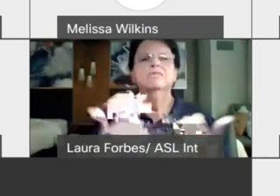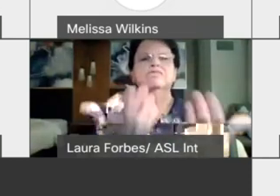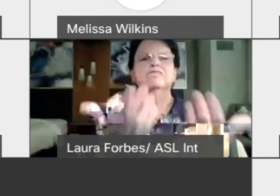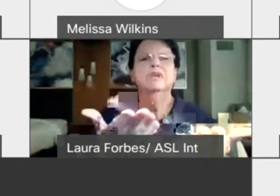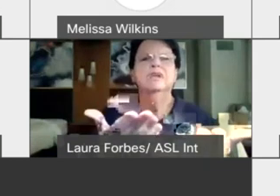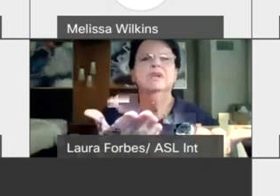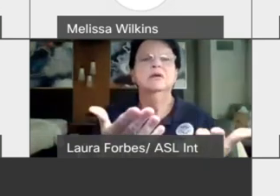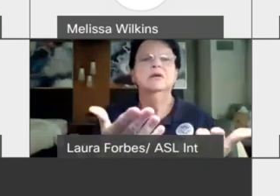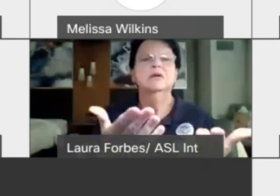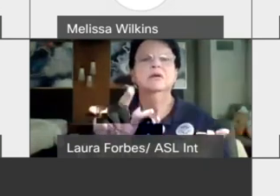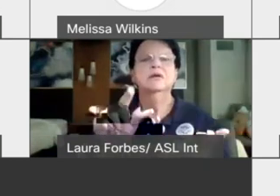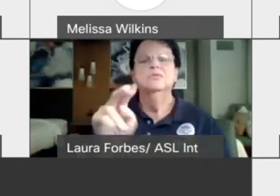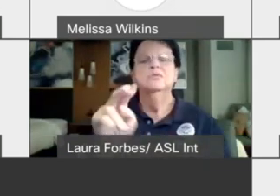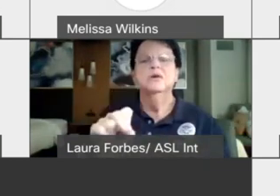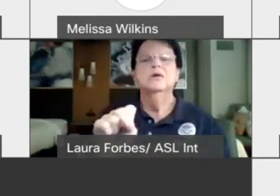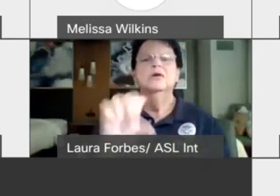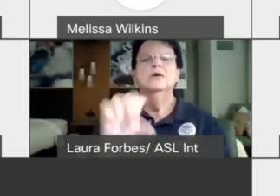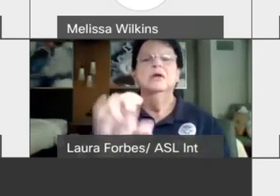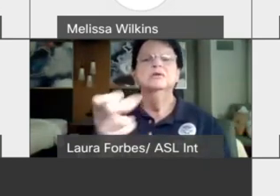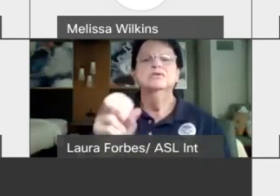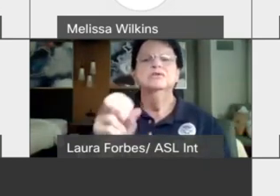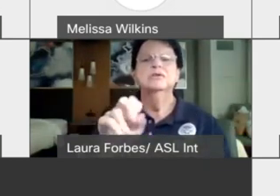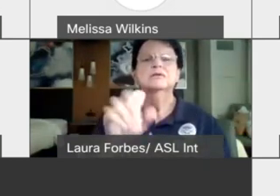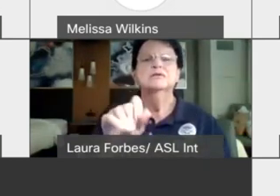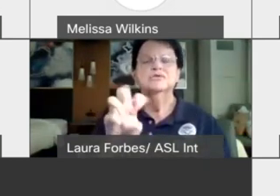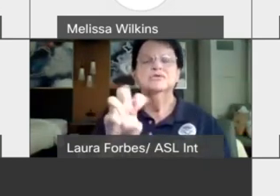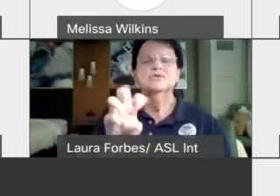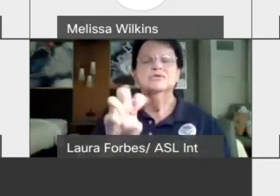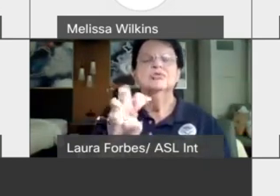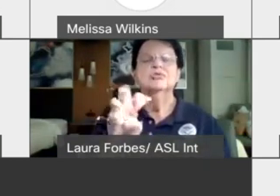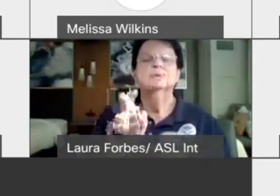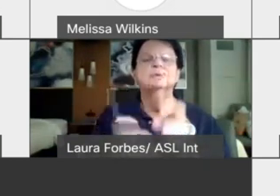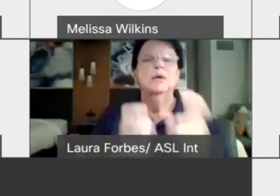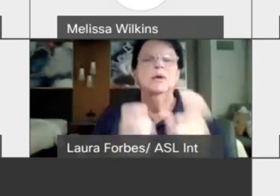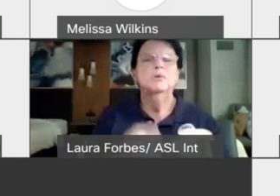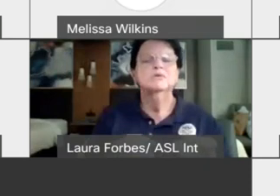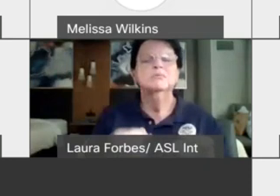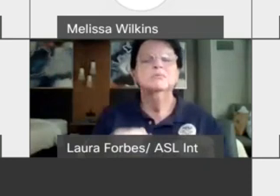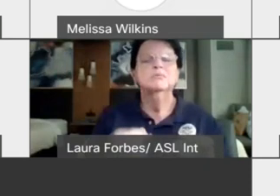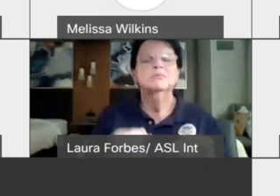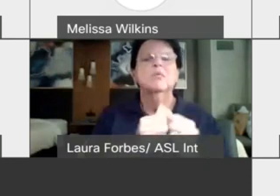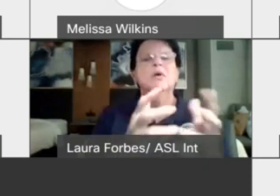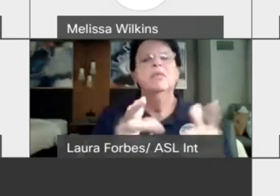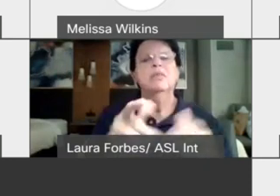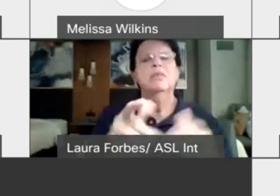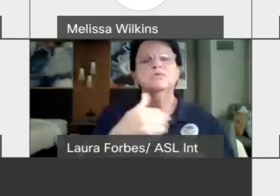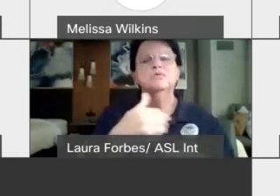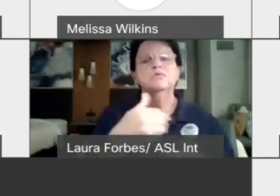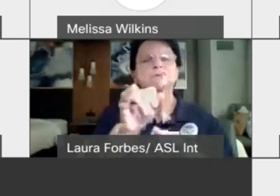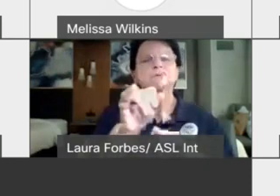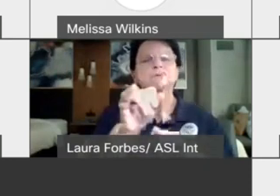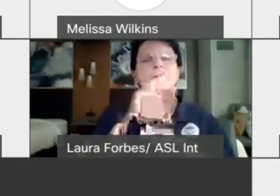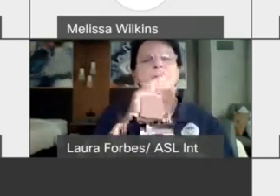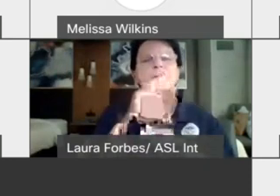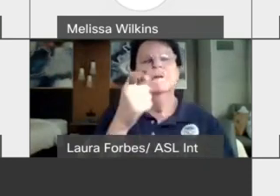generator chainsaw reimbursement to everyone, even those with insurance in the affected areas, since these